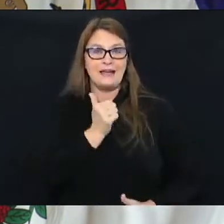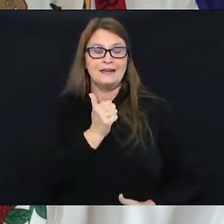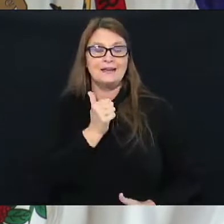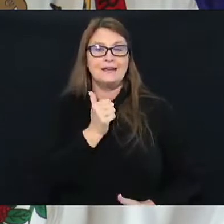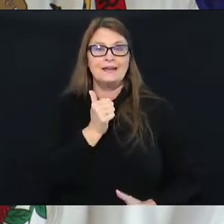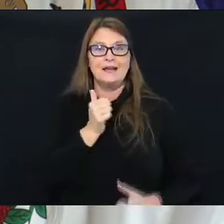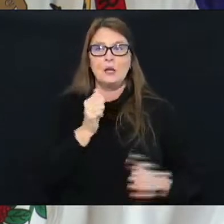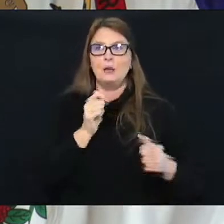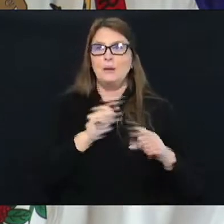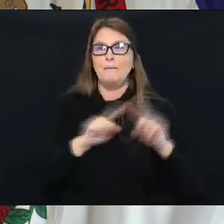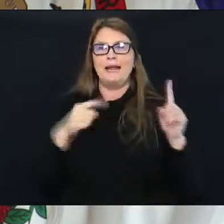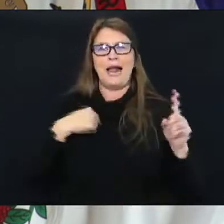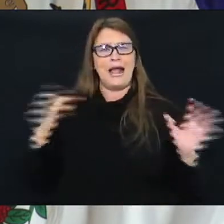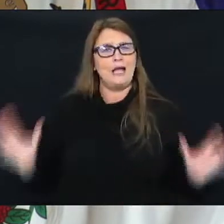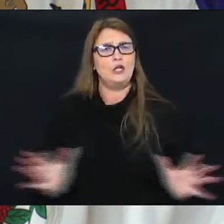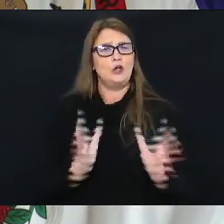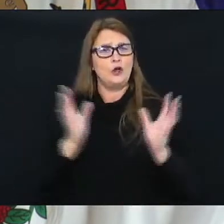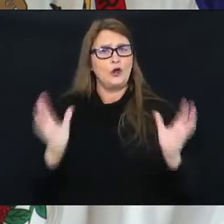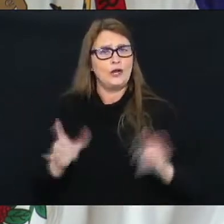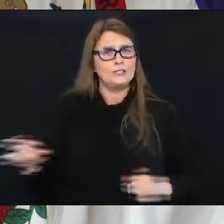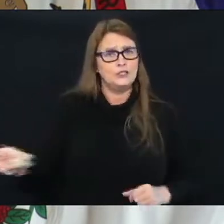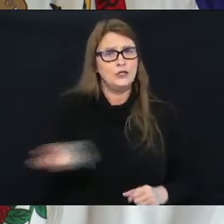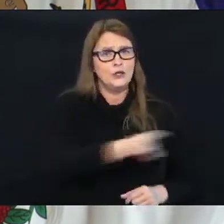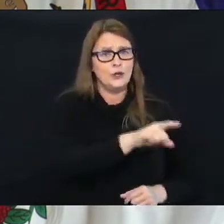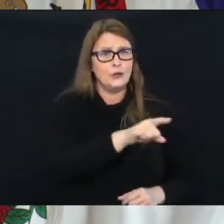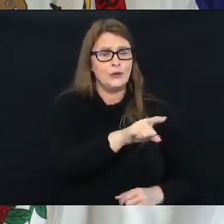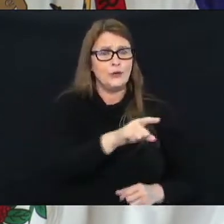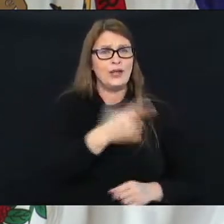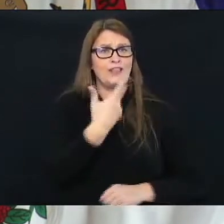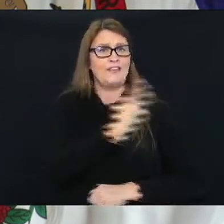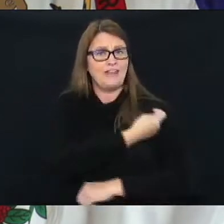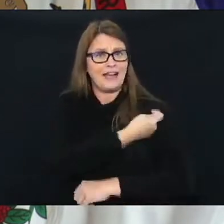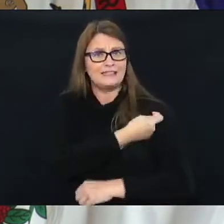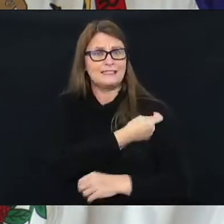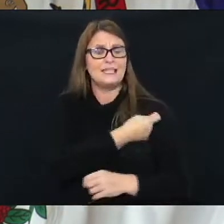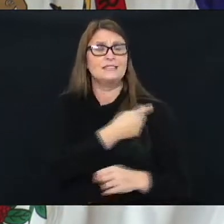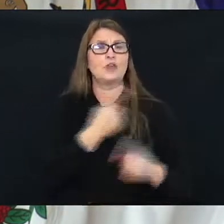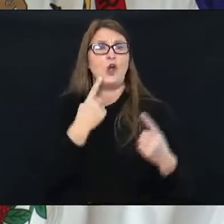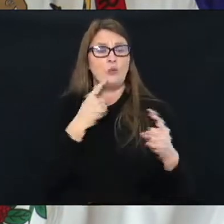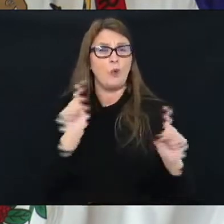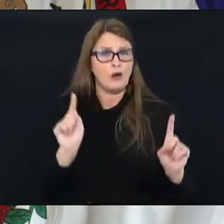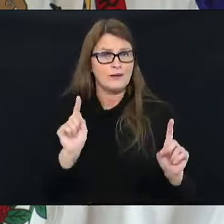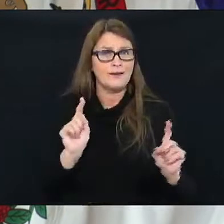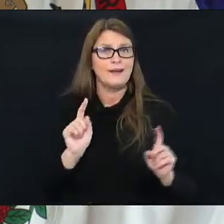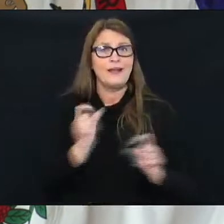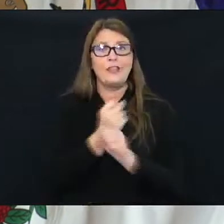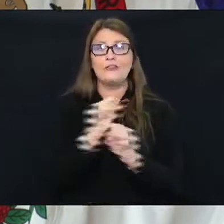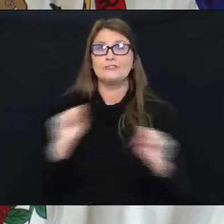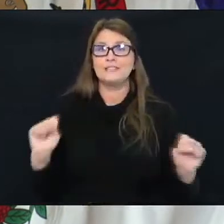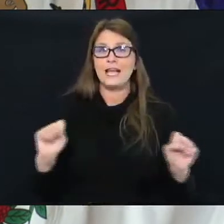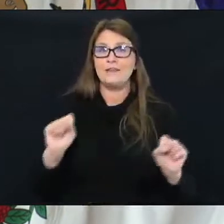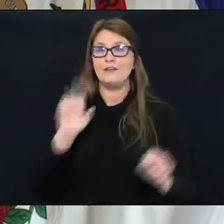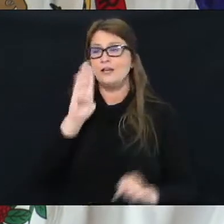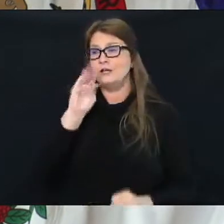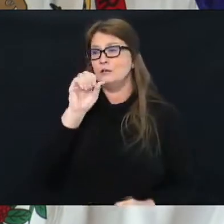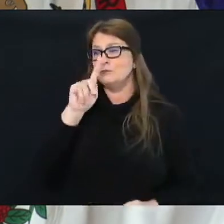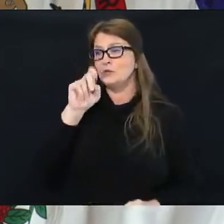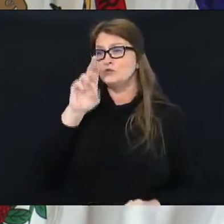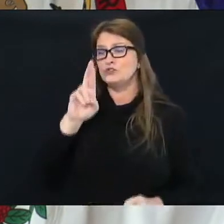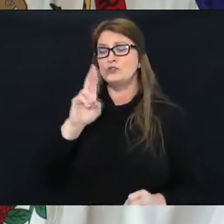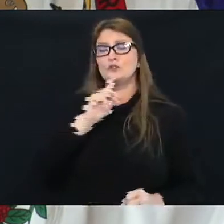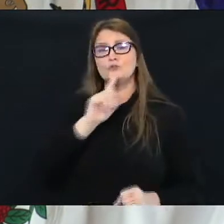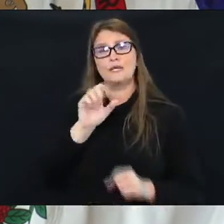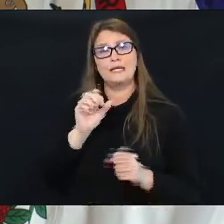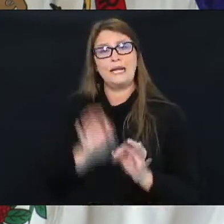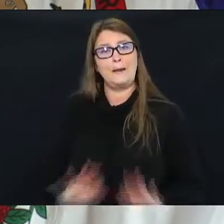same time, I encourage you with all in me. The vaccines work, the vaccines are safe, the booster is really important, and